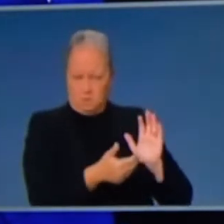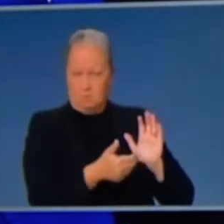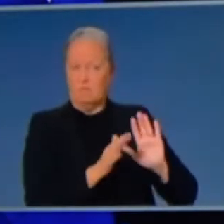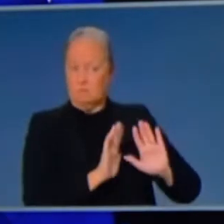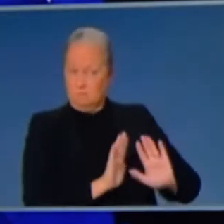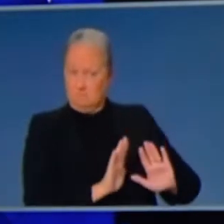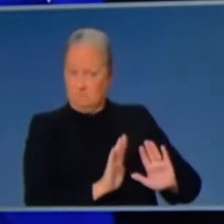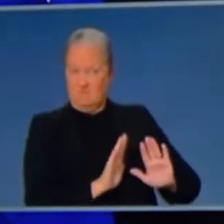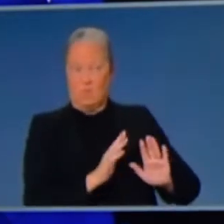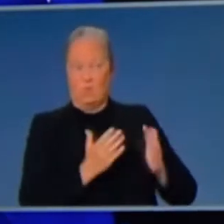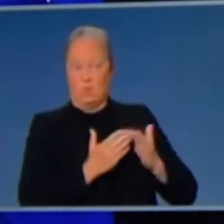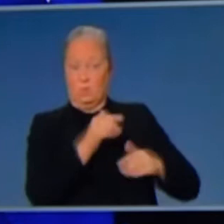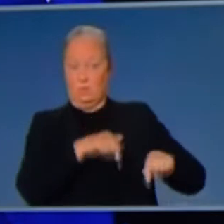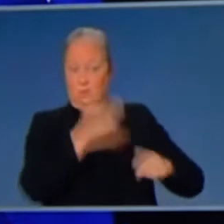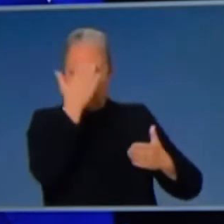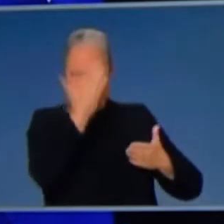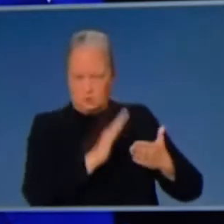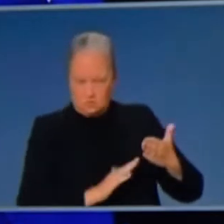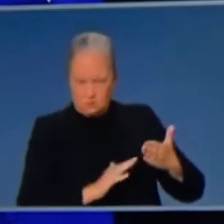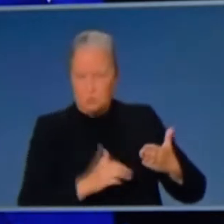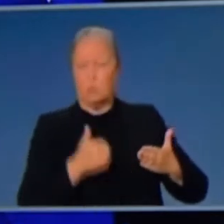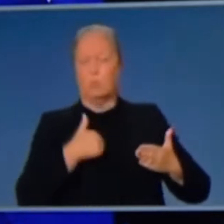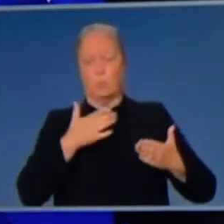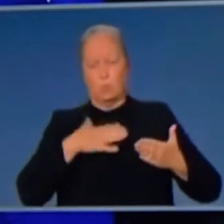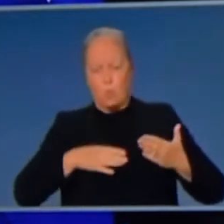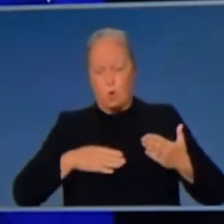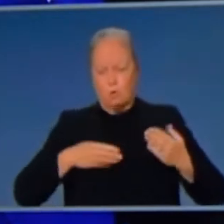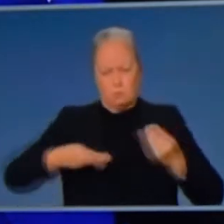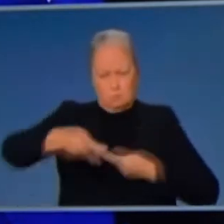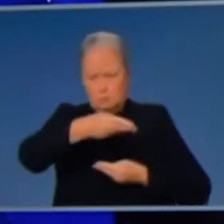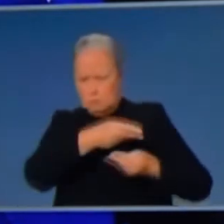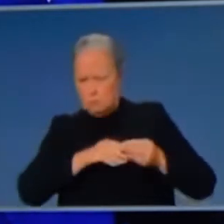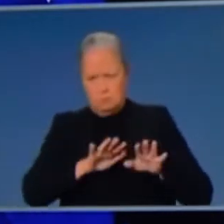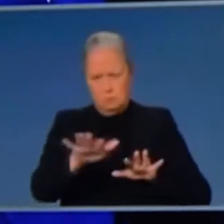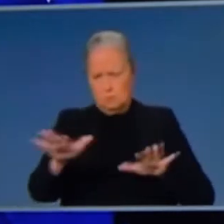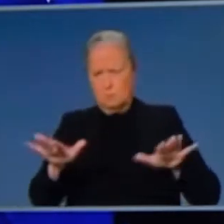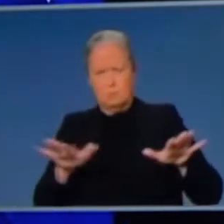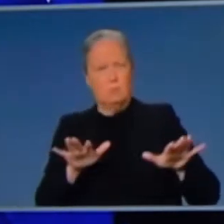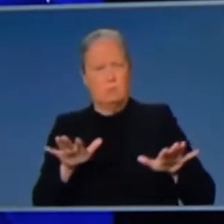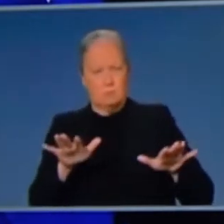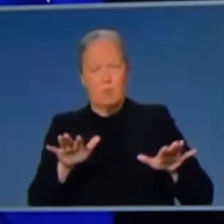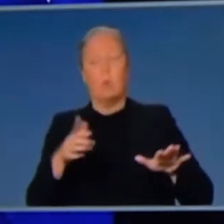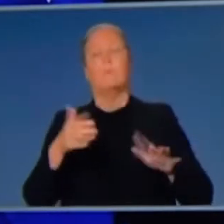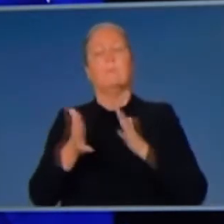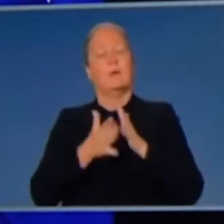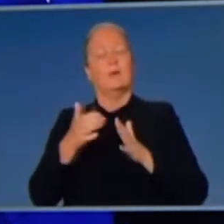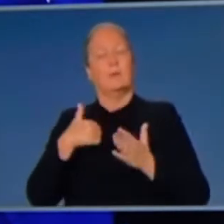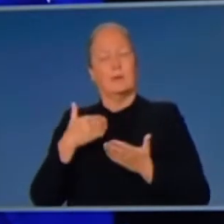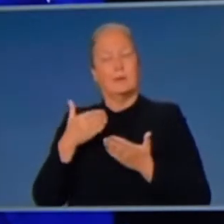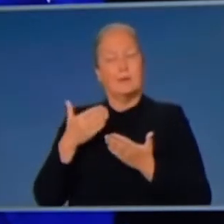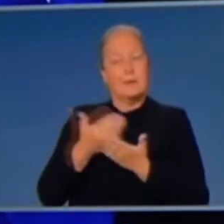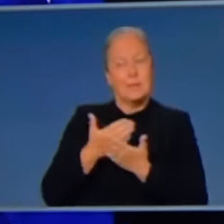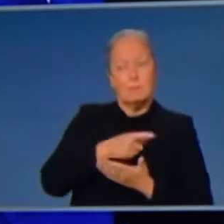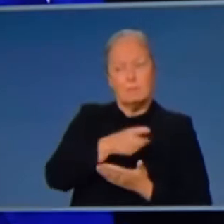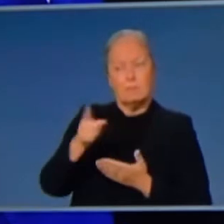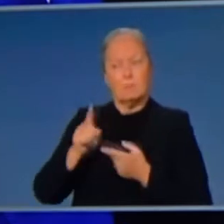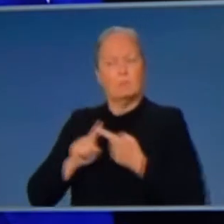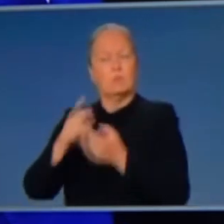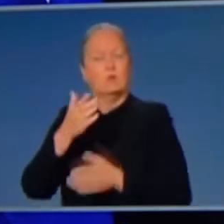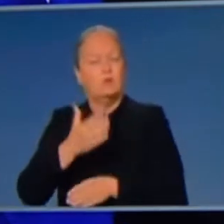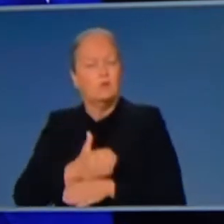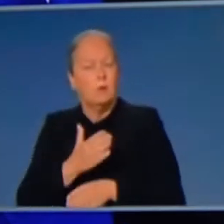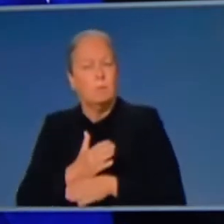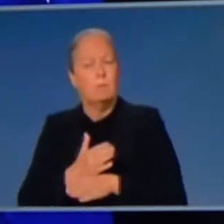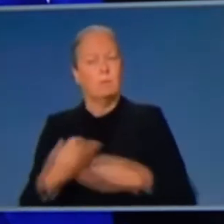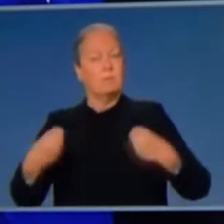time to enable the economy to rebuild and grow on the other side. That means keeping the jobs. It means keeping the businesses. It